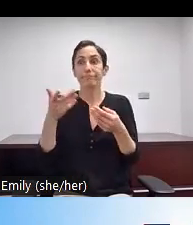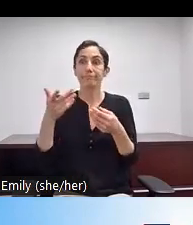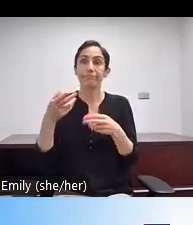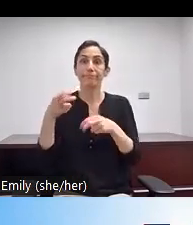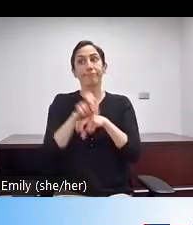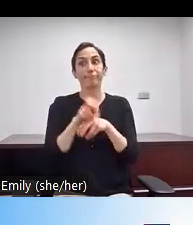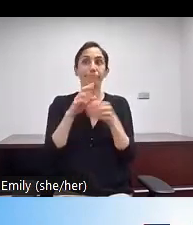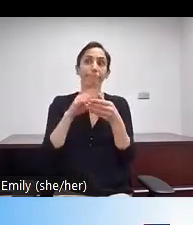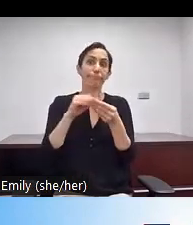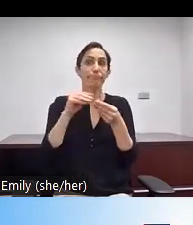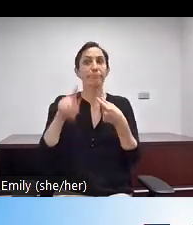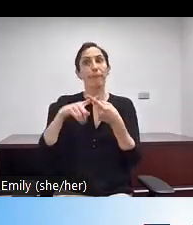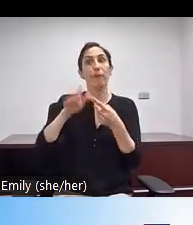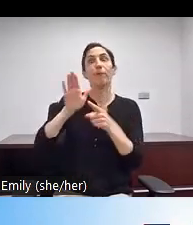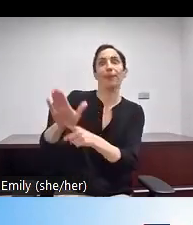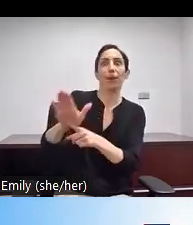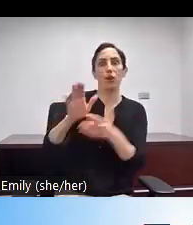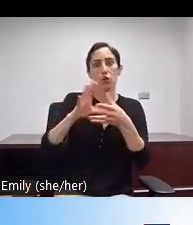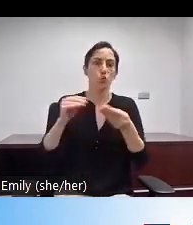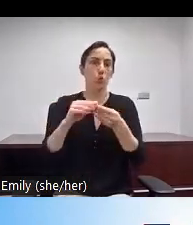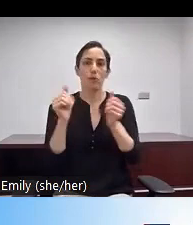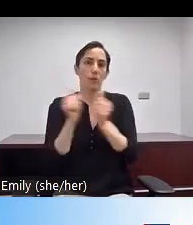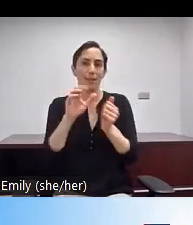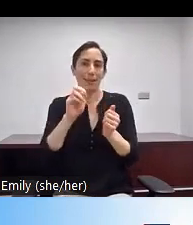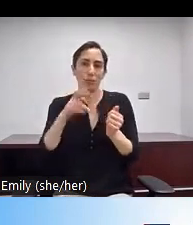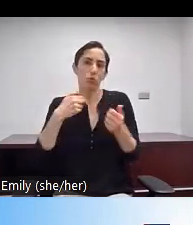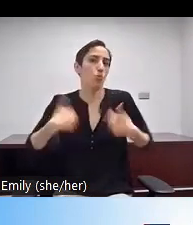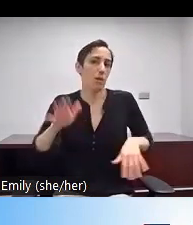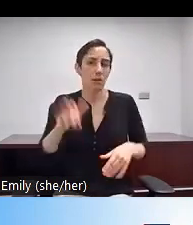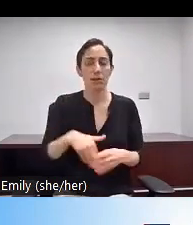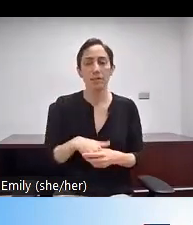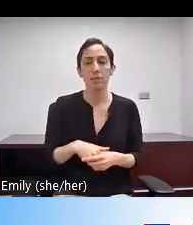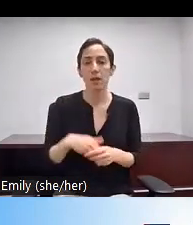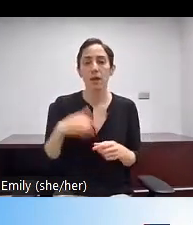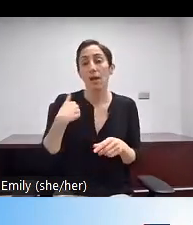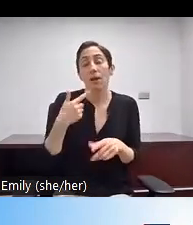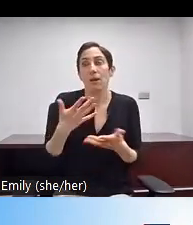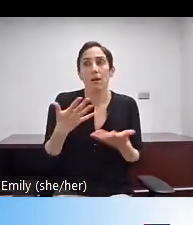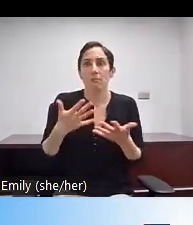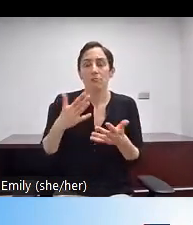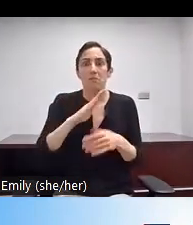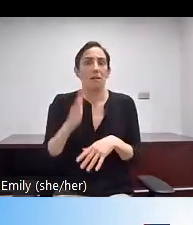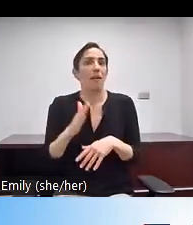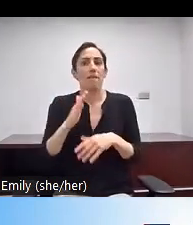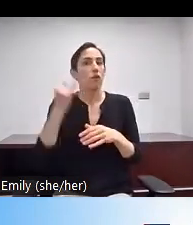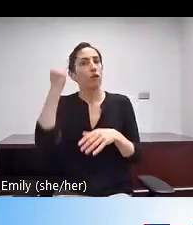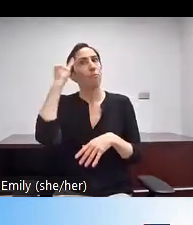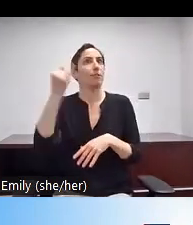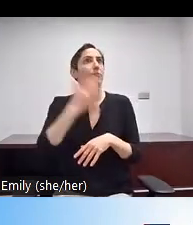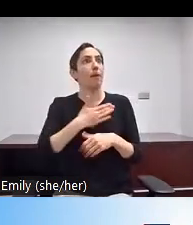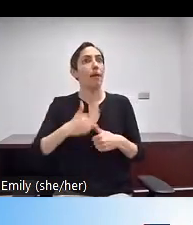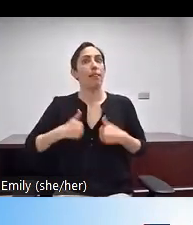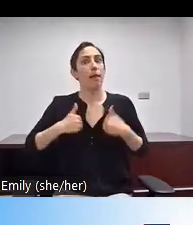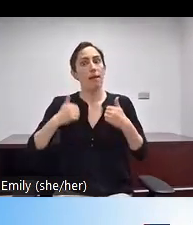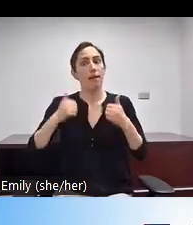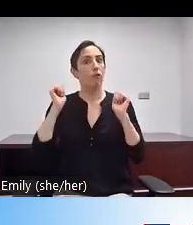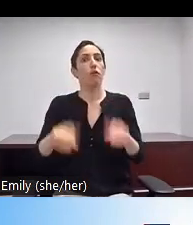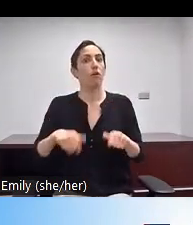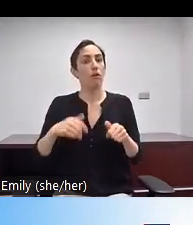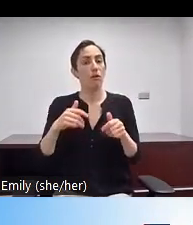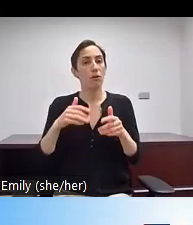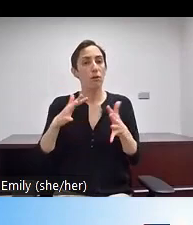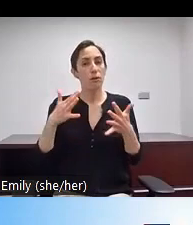with cancer. I don't think I would have ever imagined that my life would have turned out this beautiful.